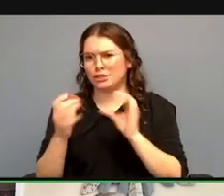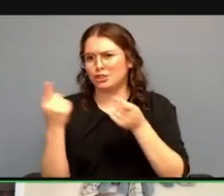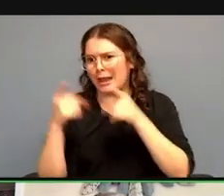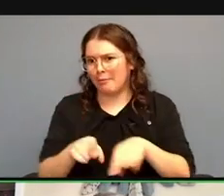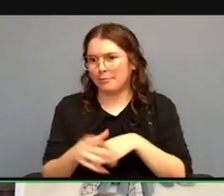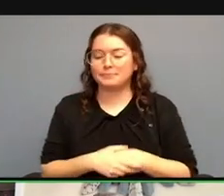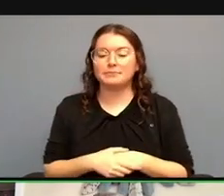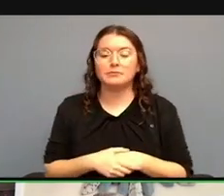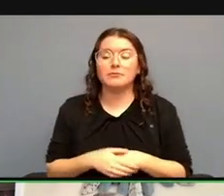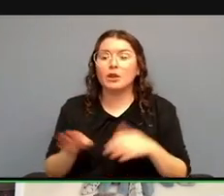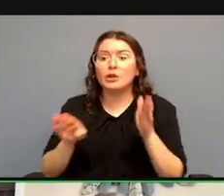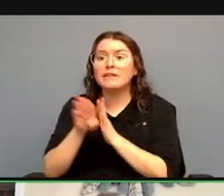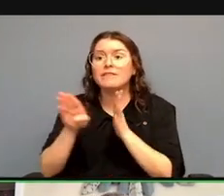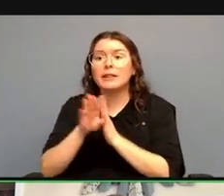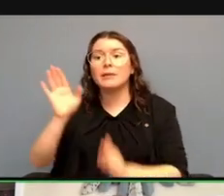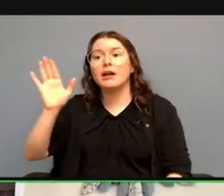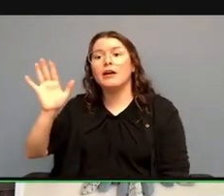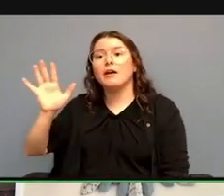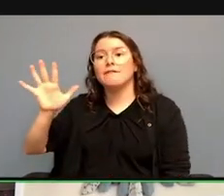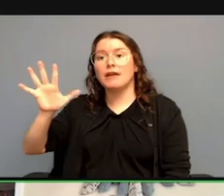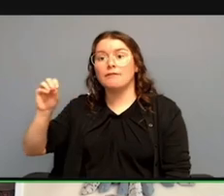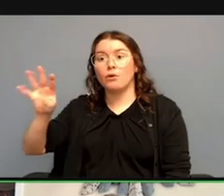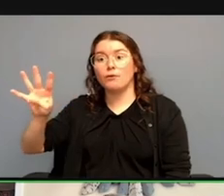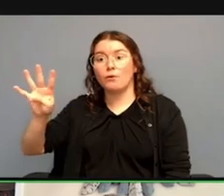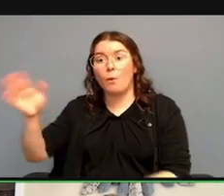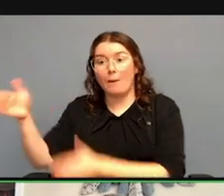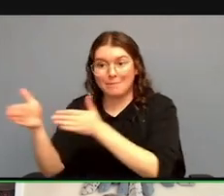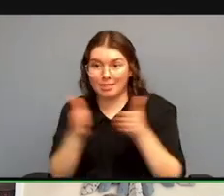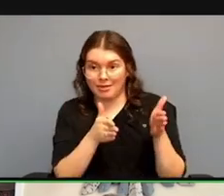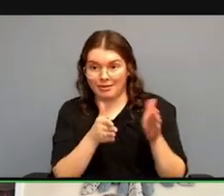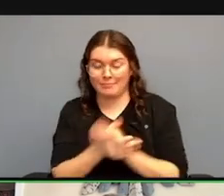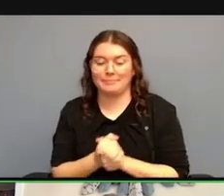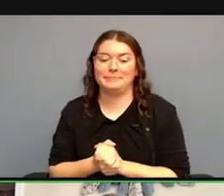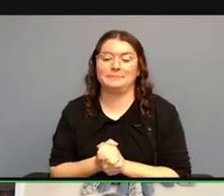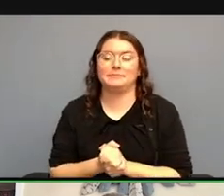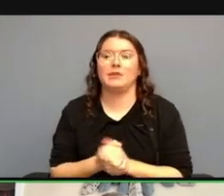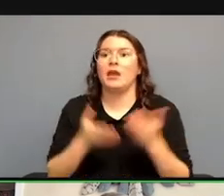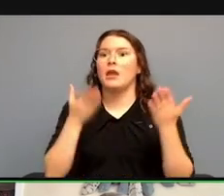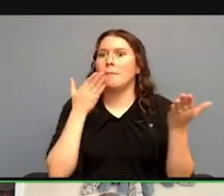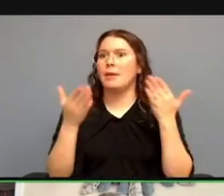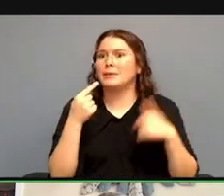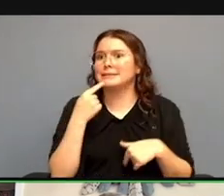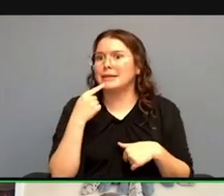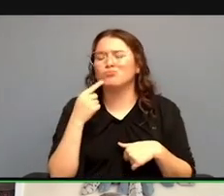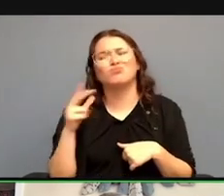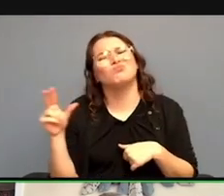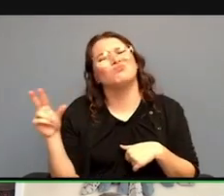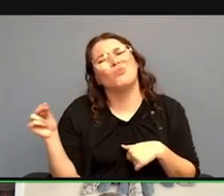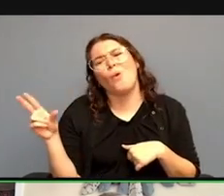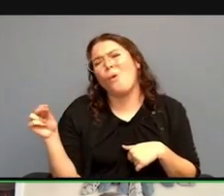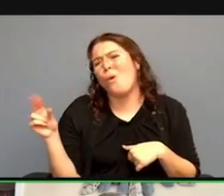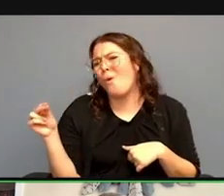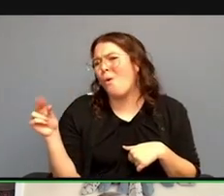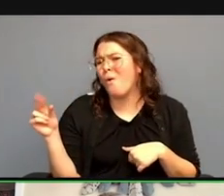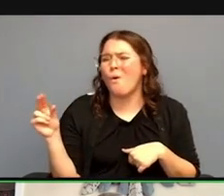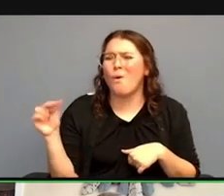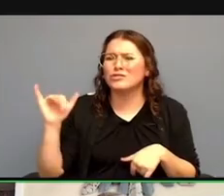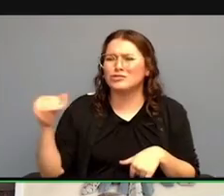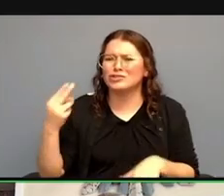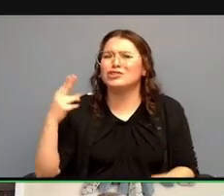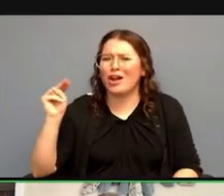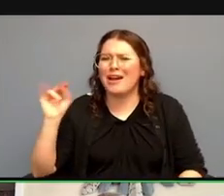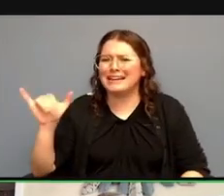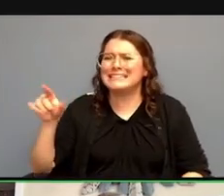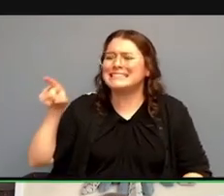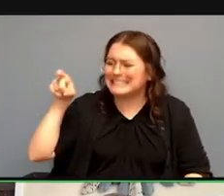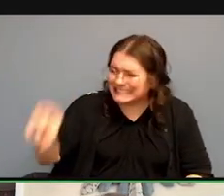you develop a 504 plan. Let's say you as a parent say, no way, guys, Johnny definitely needs